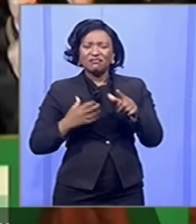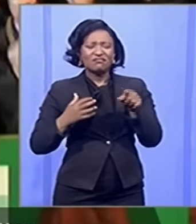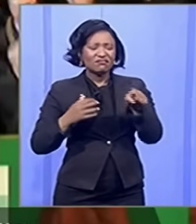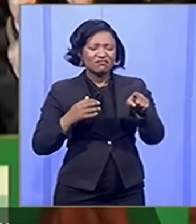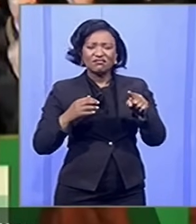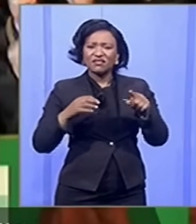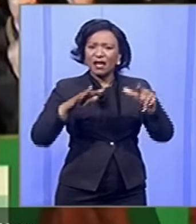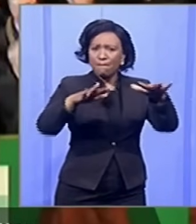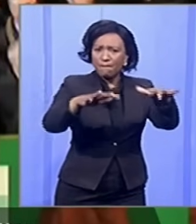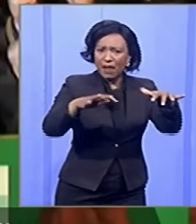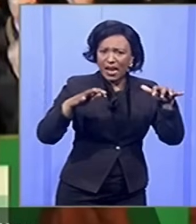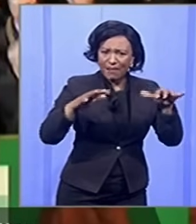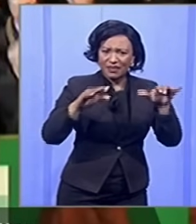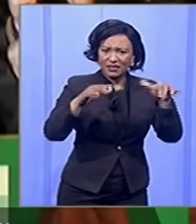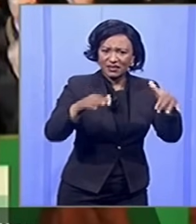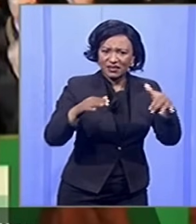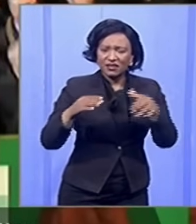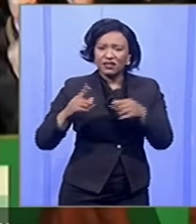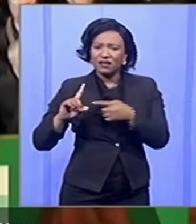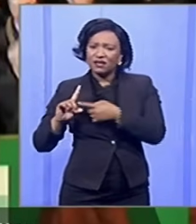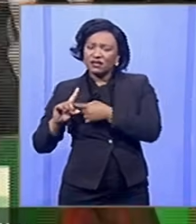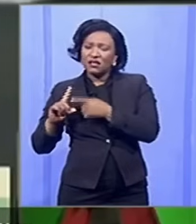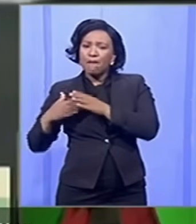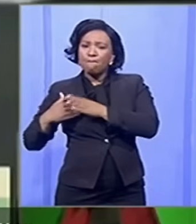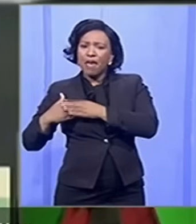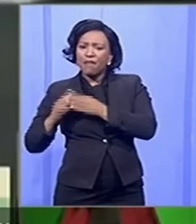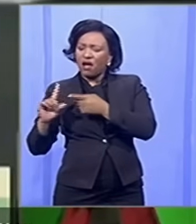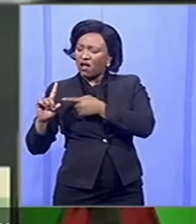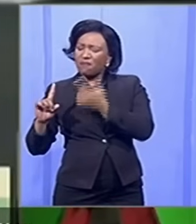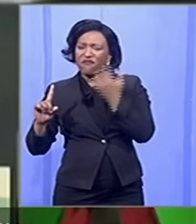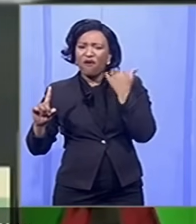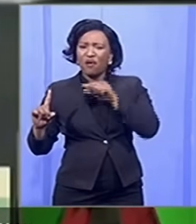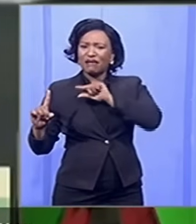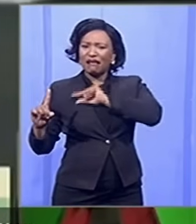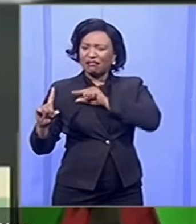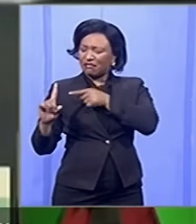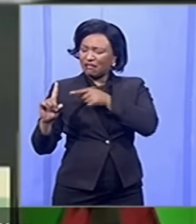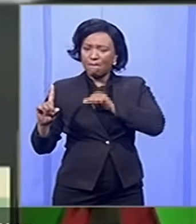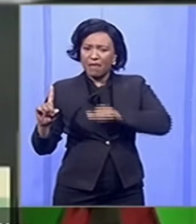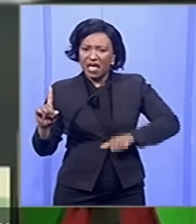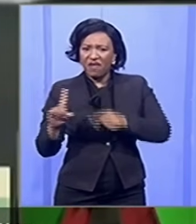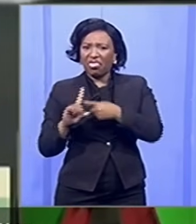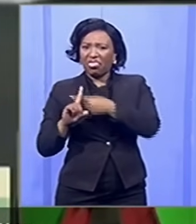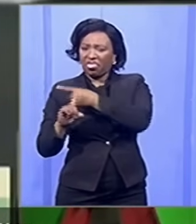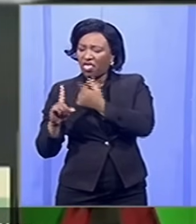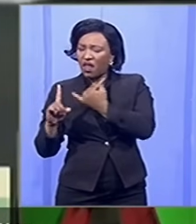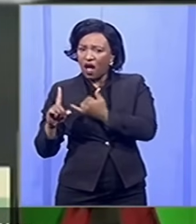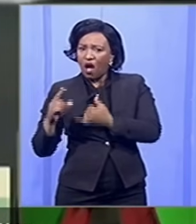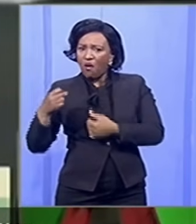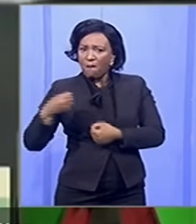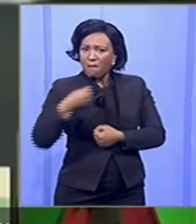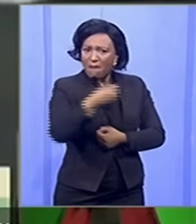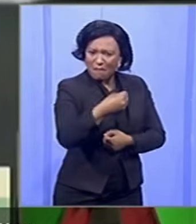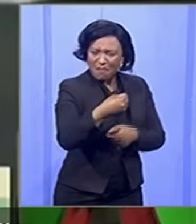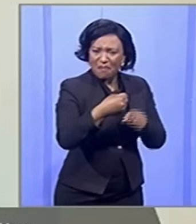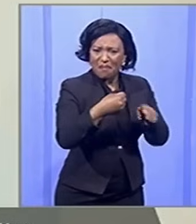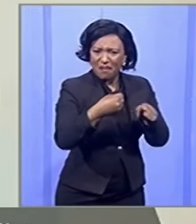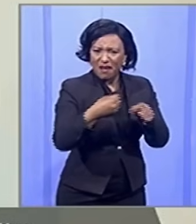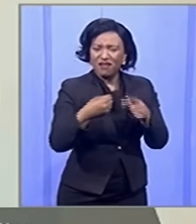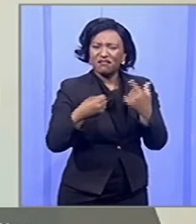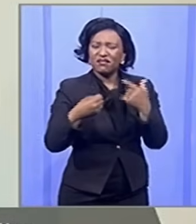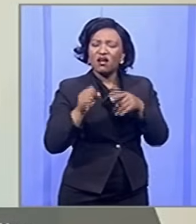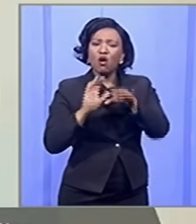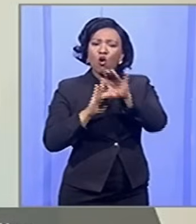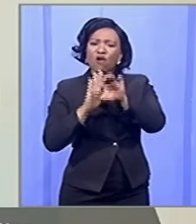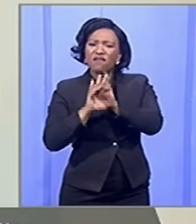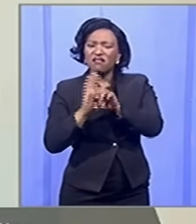to designate a member who has been found guilty of gross misconduct and breached the ethics of the